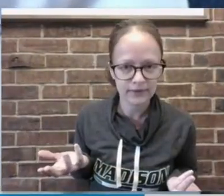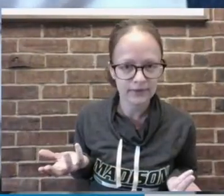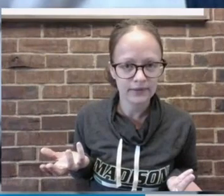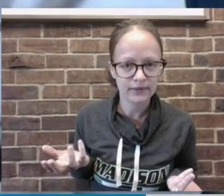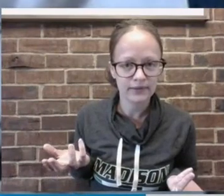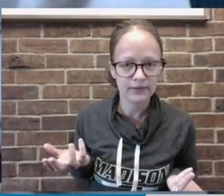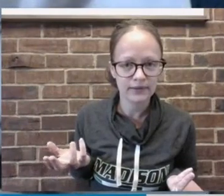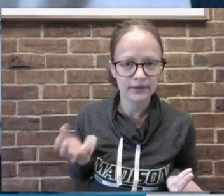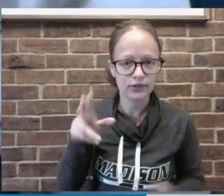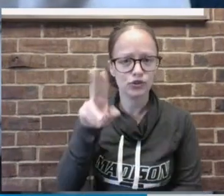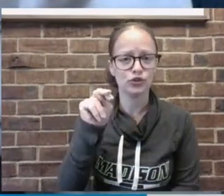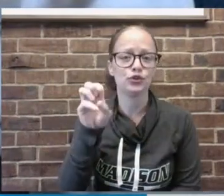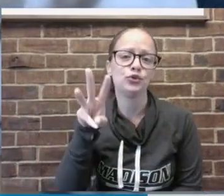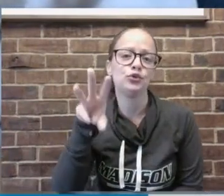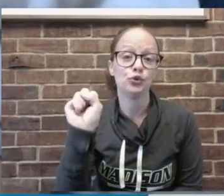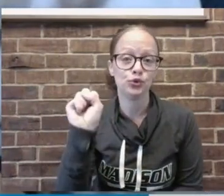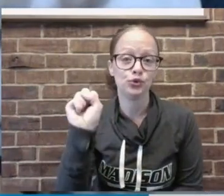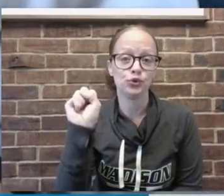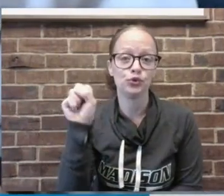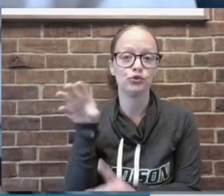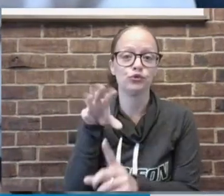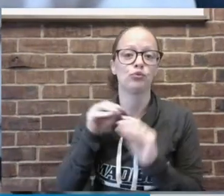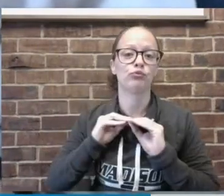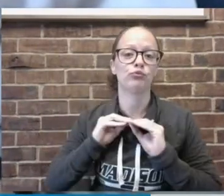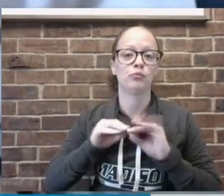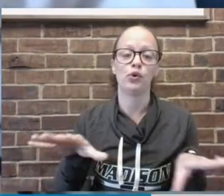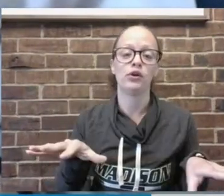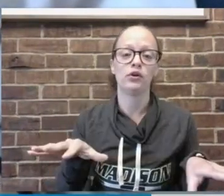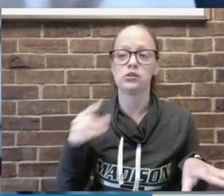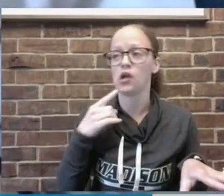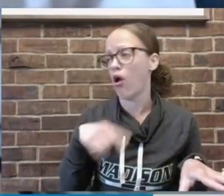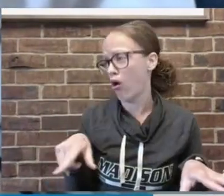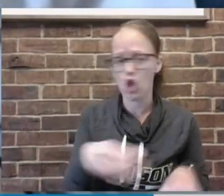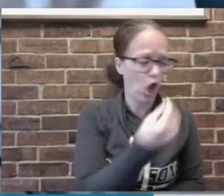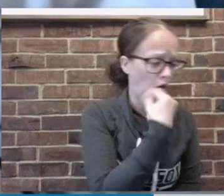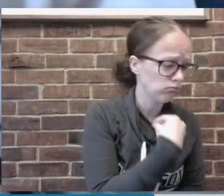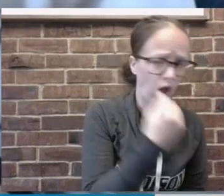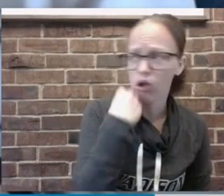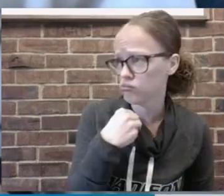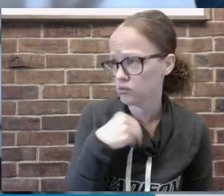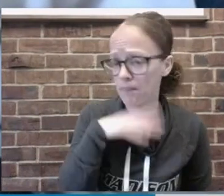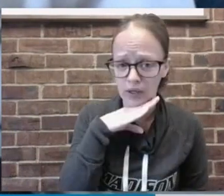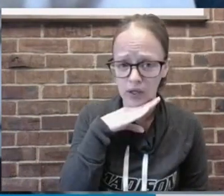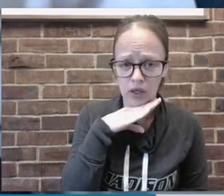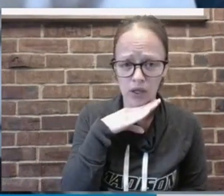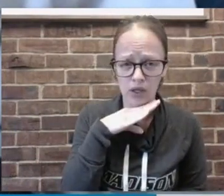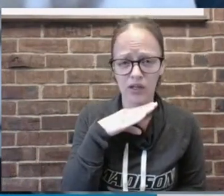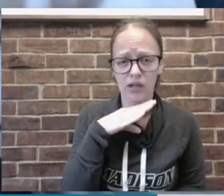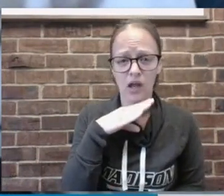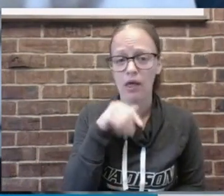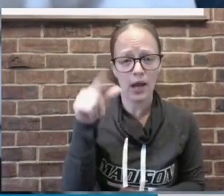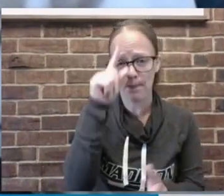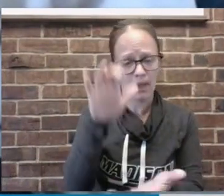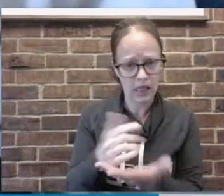reporters found out about the two pigs I had for dinner they figured a sick guy going to borrow a cup of sugar didn't sound very